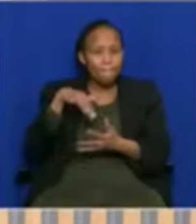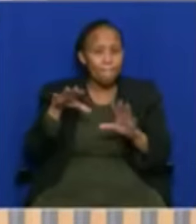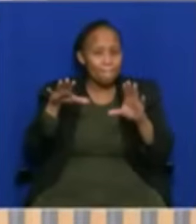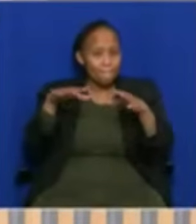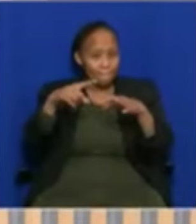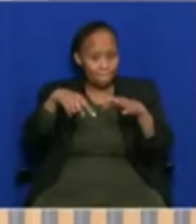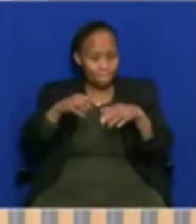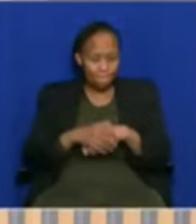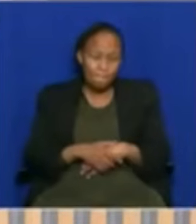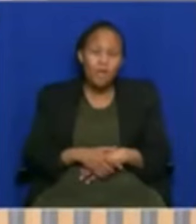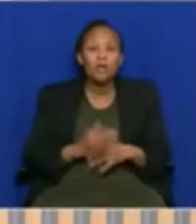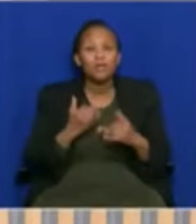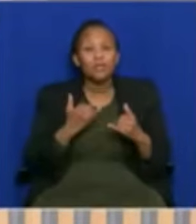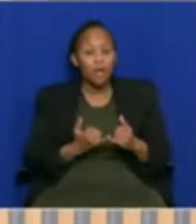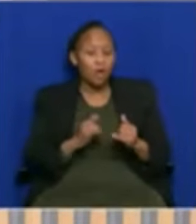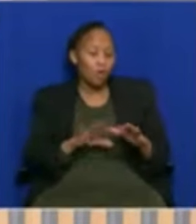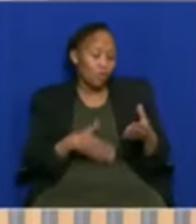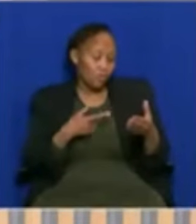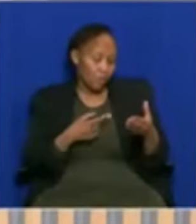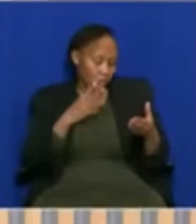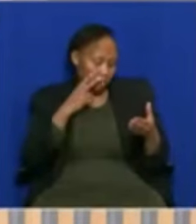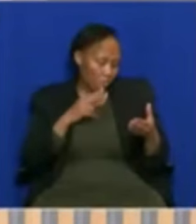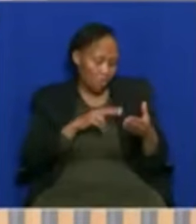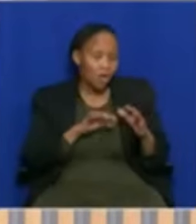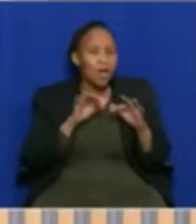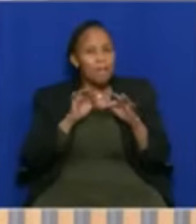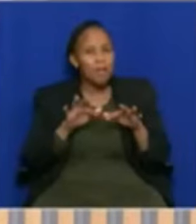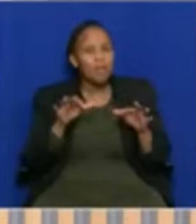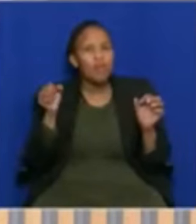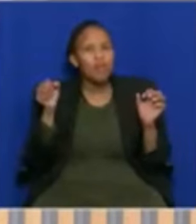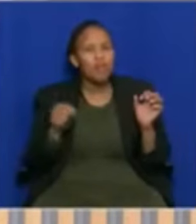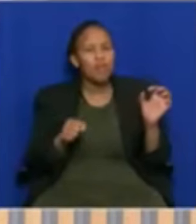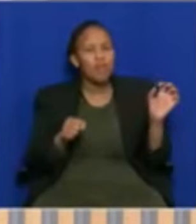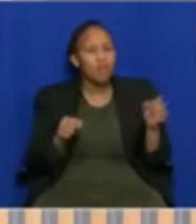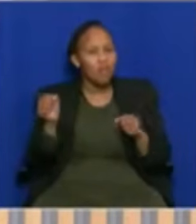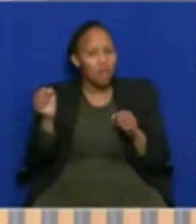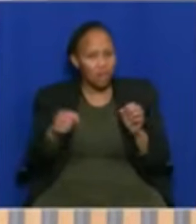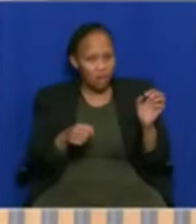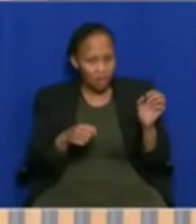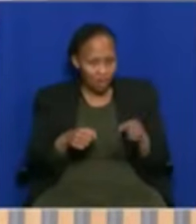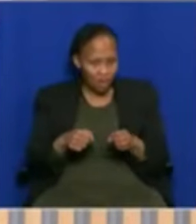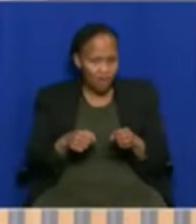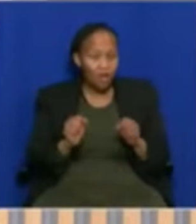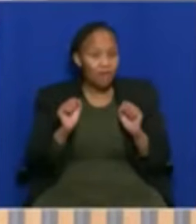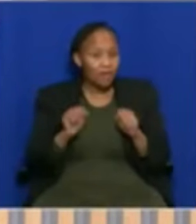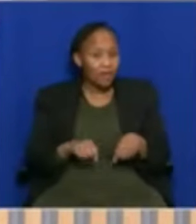are appointed. There were some still to be appointed, and